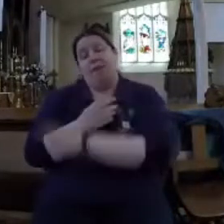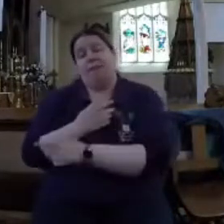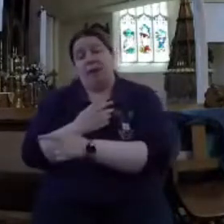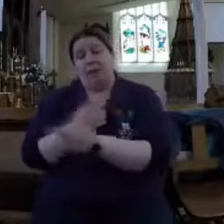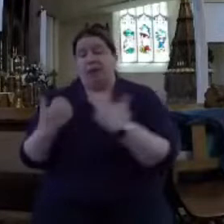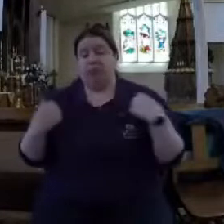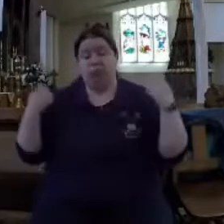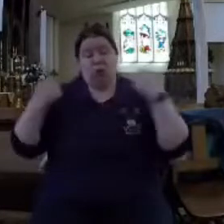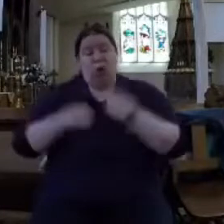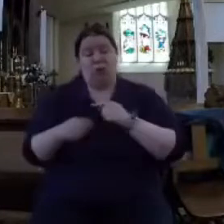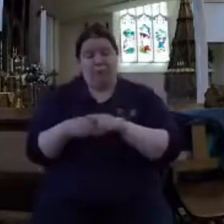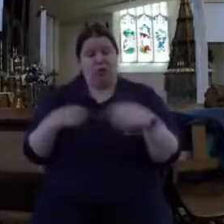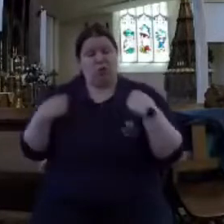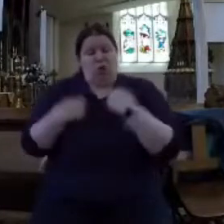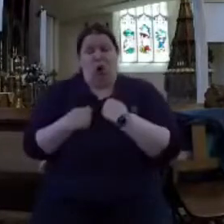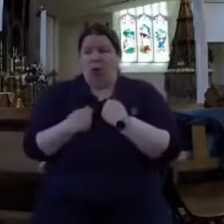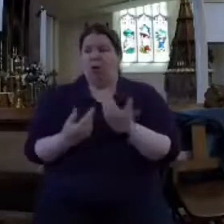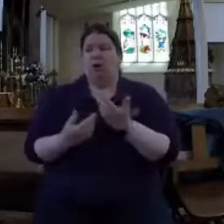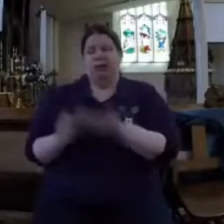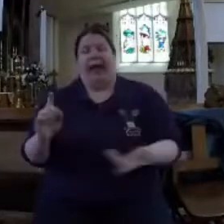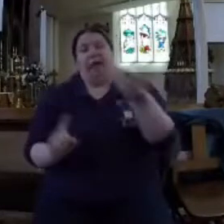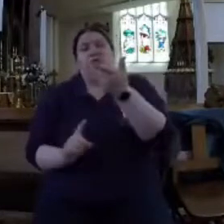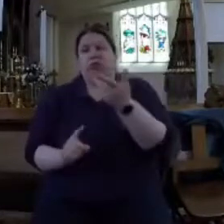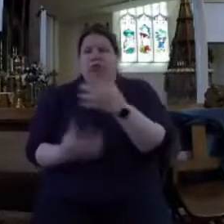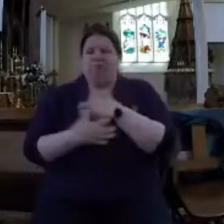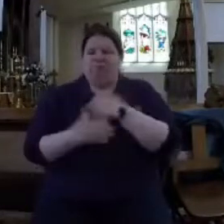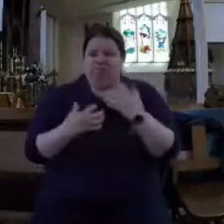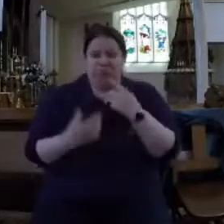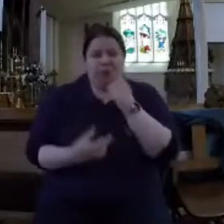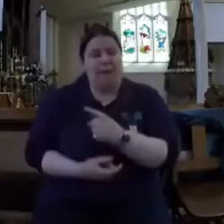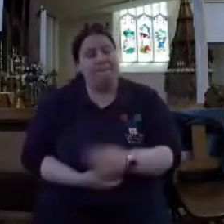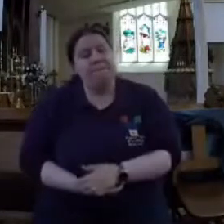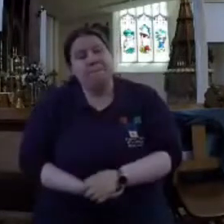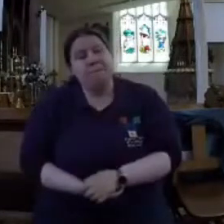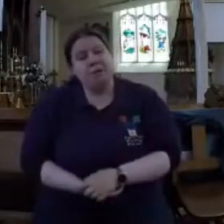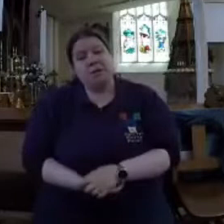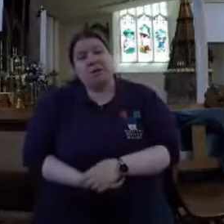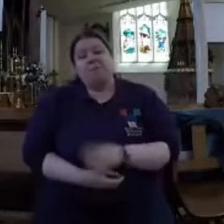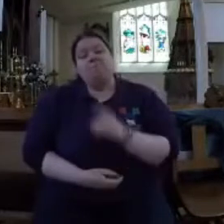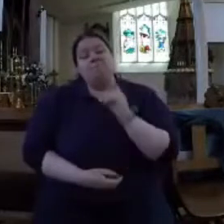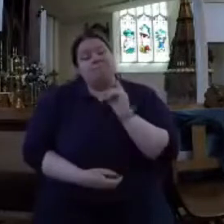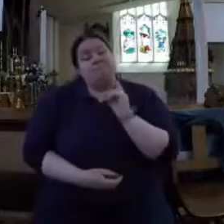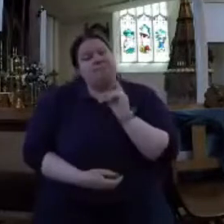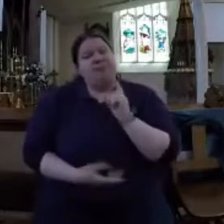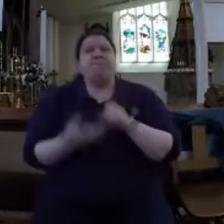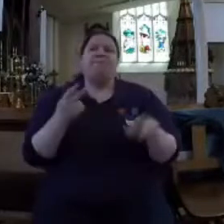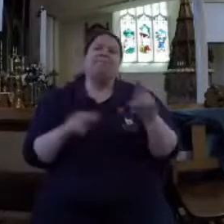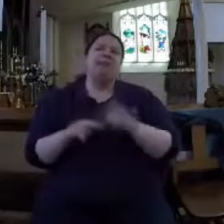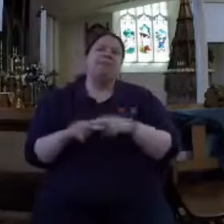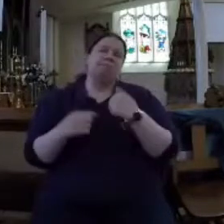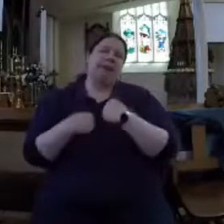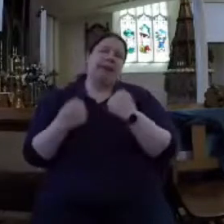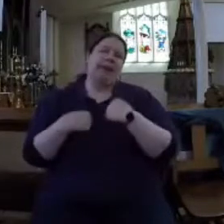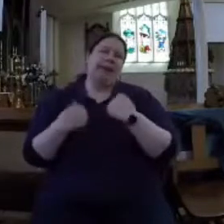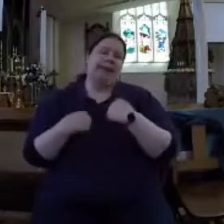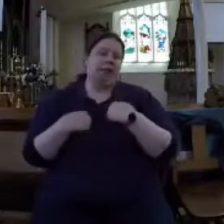top. Now, the question going on in my head here is, if I was given this